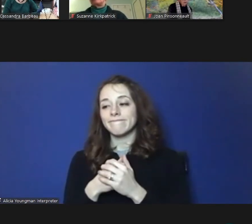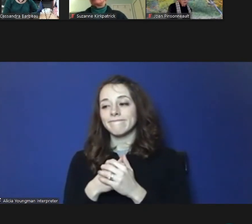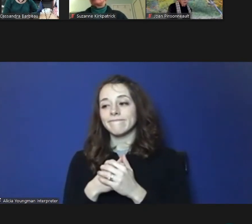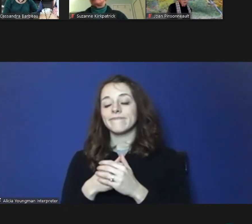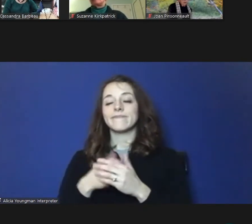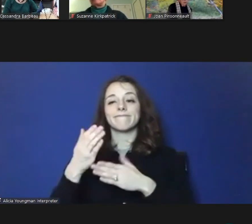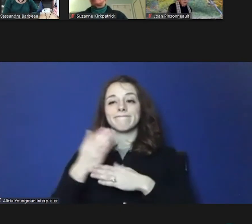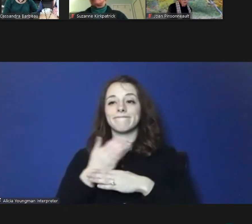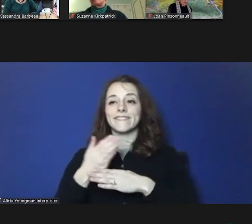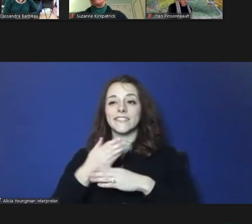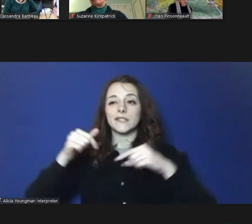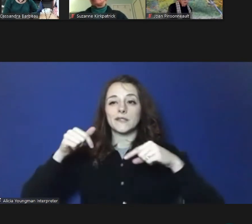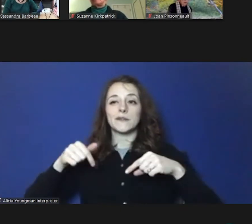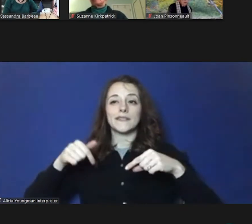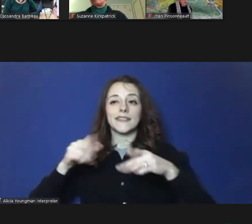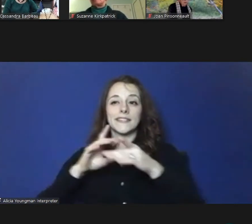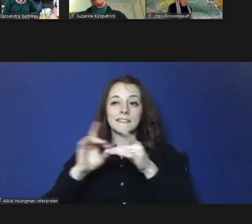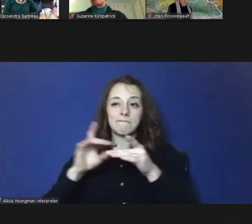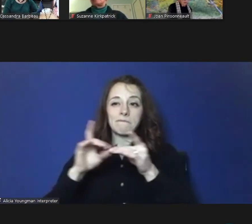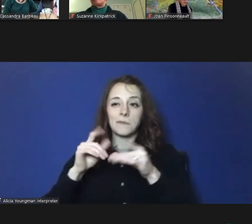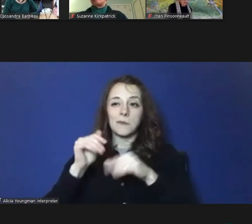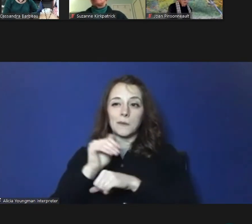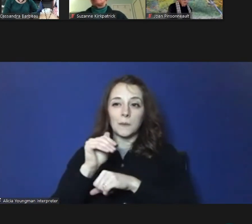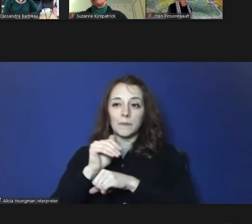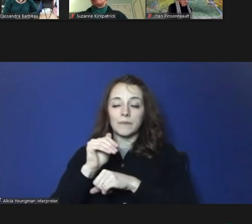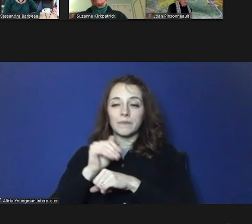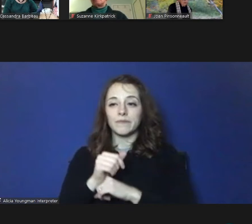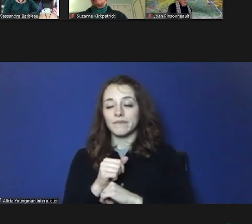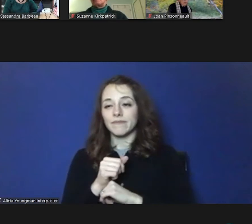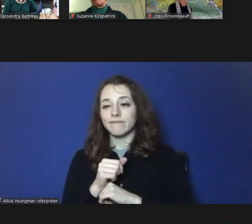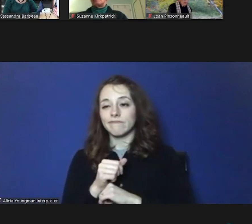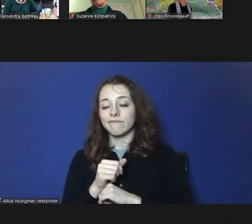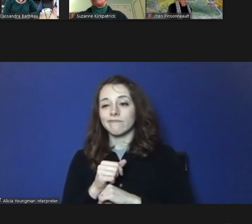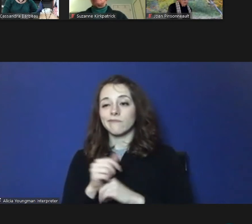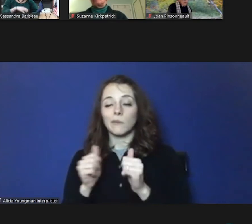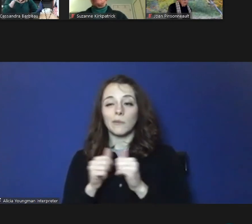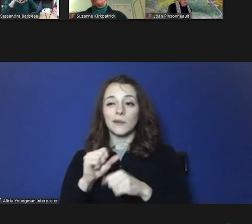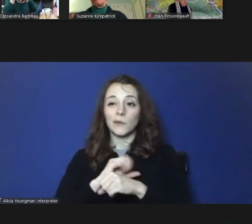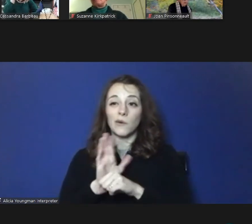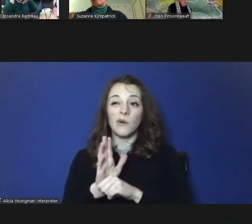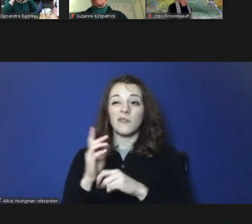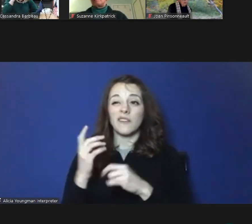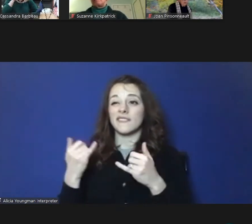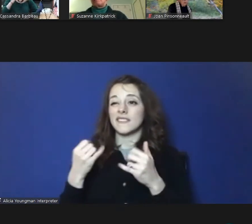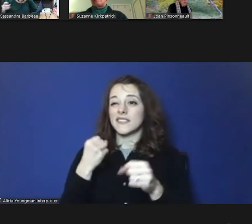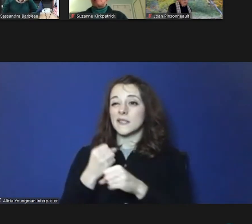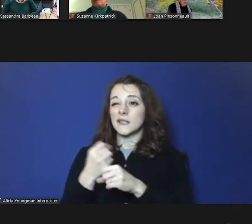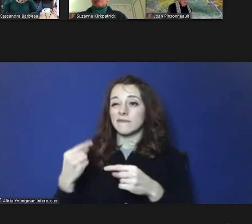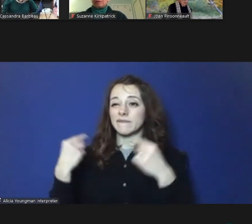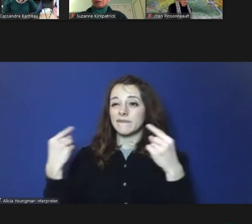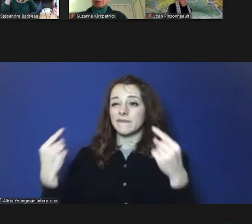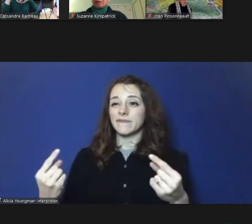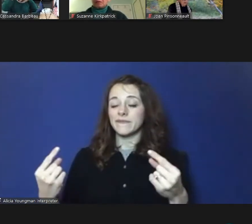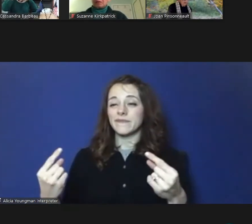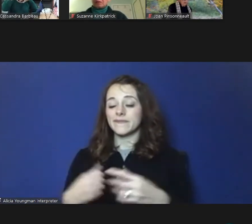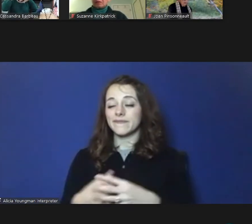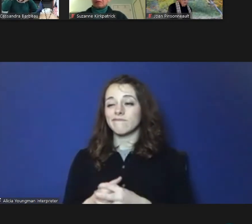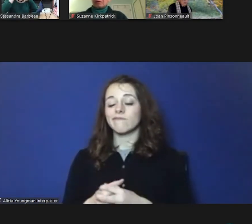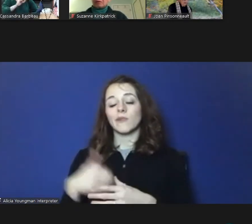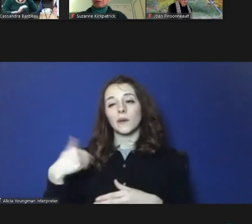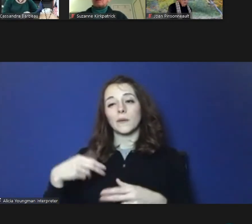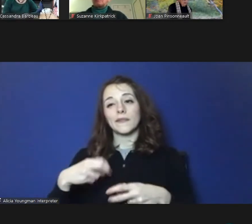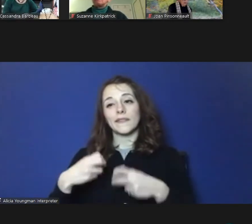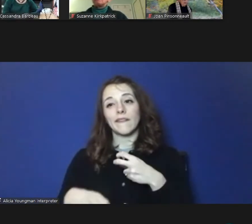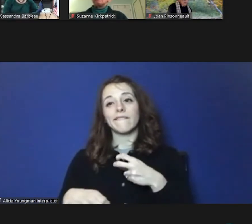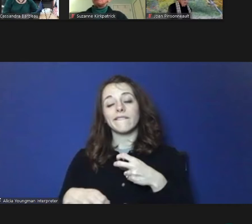able to share this evening. With COVID this past year, it's been difficult